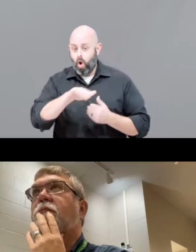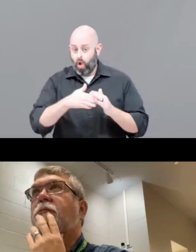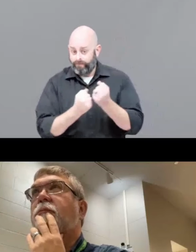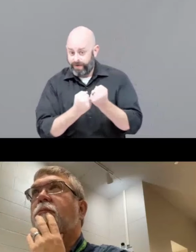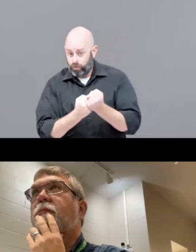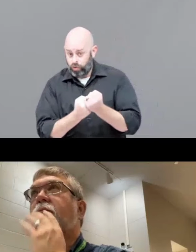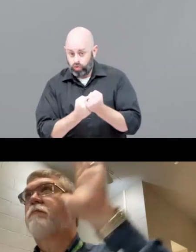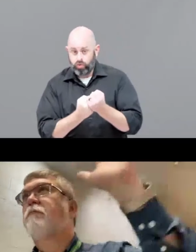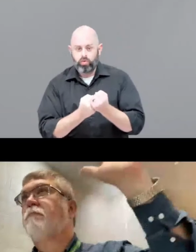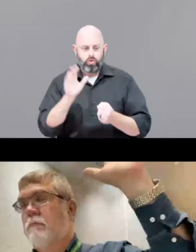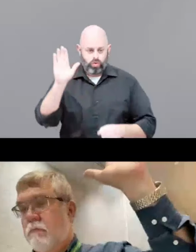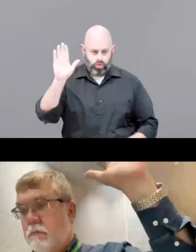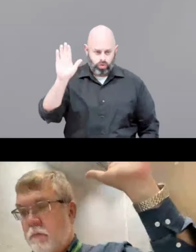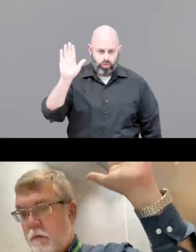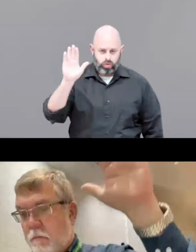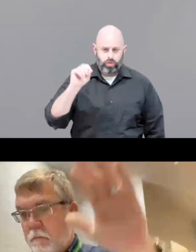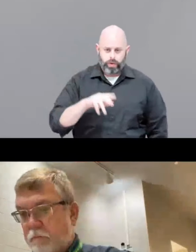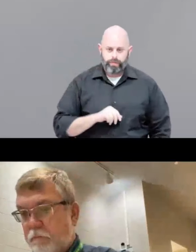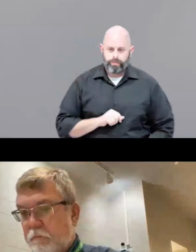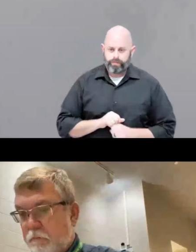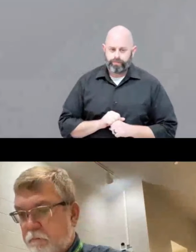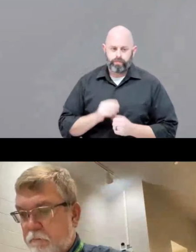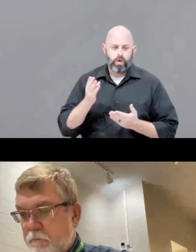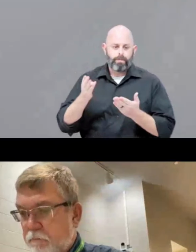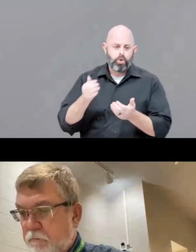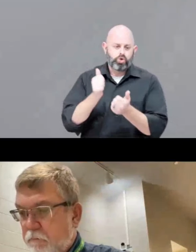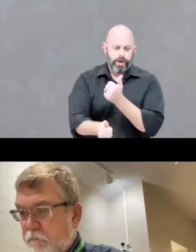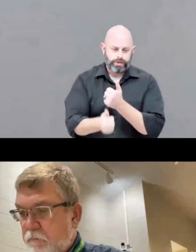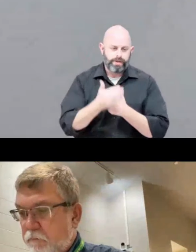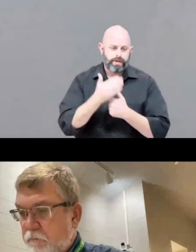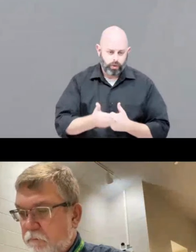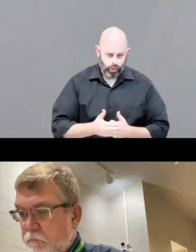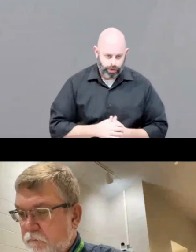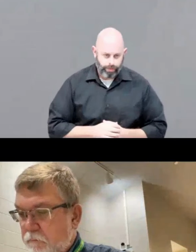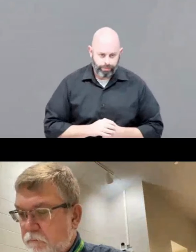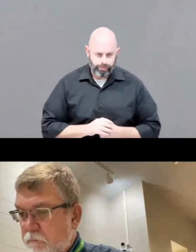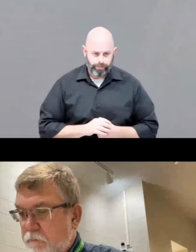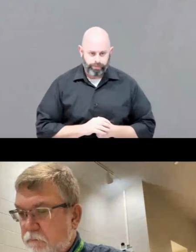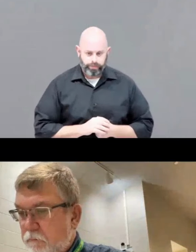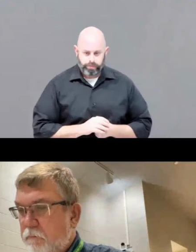favor? Similar sign. Motion carried. Thank you.